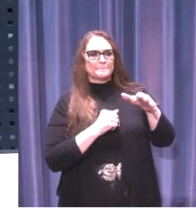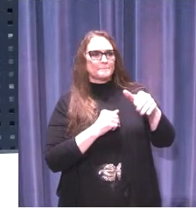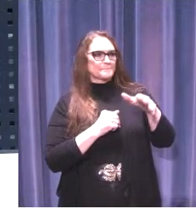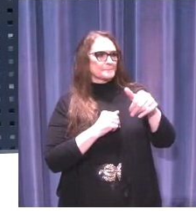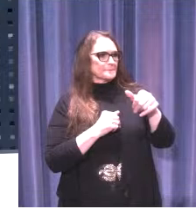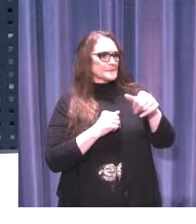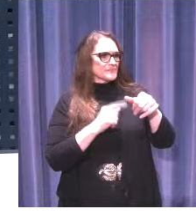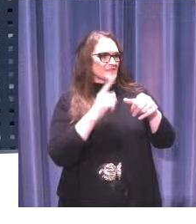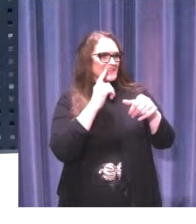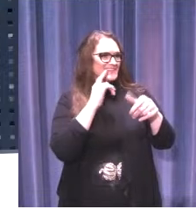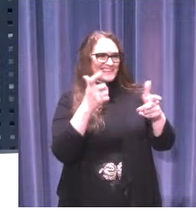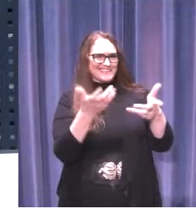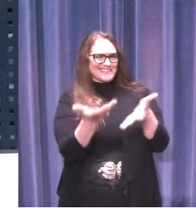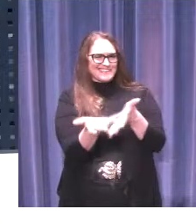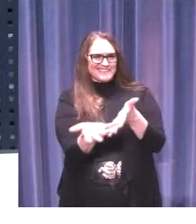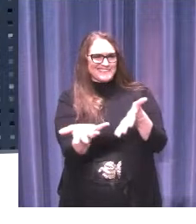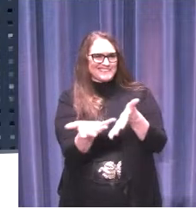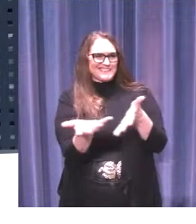at least,